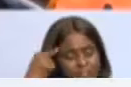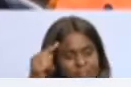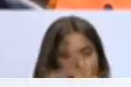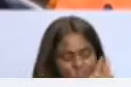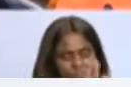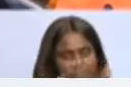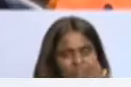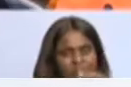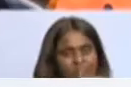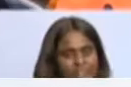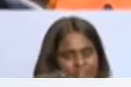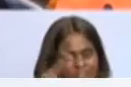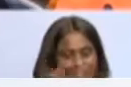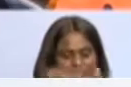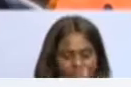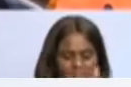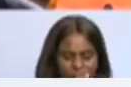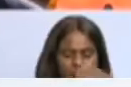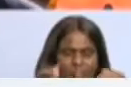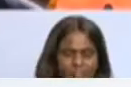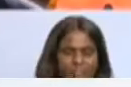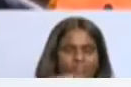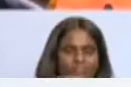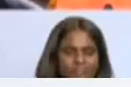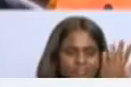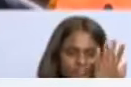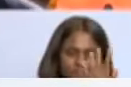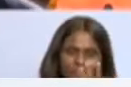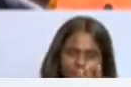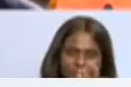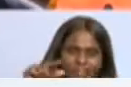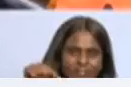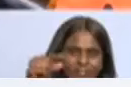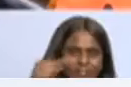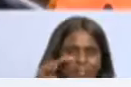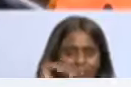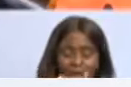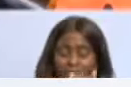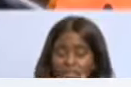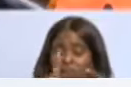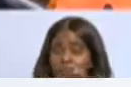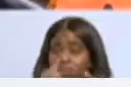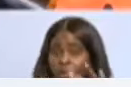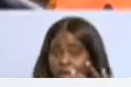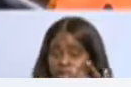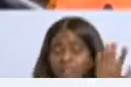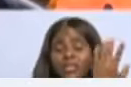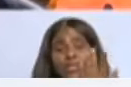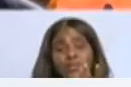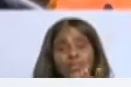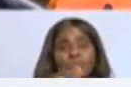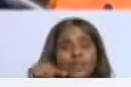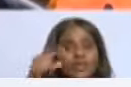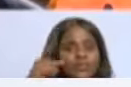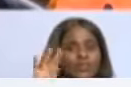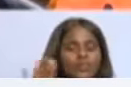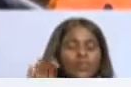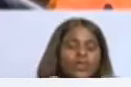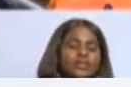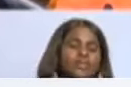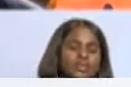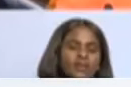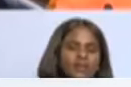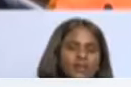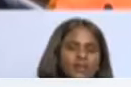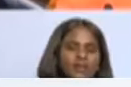increase access and improve the quality, access to and improve the quality of education.